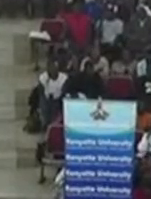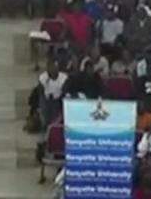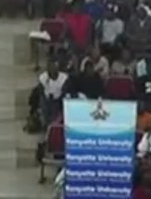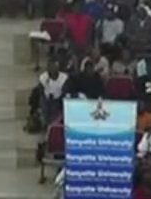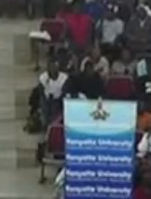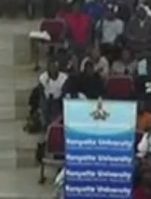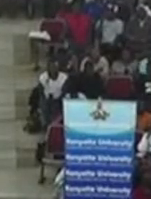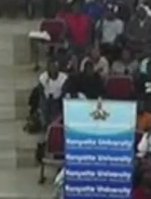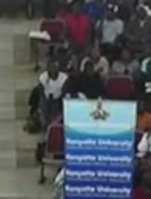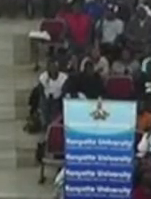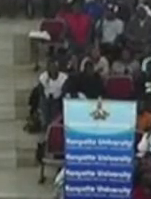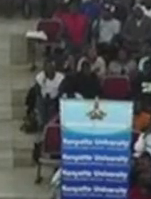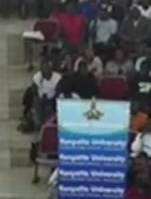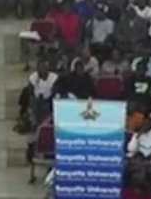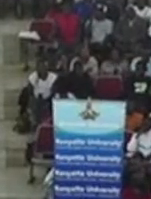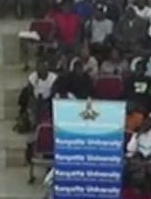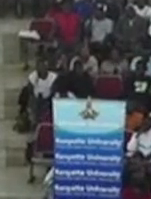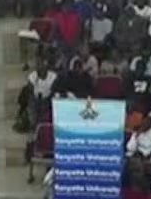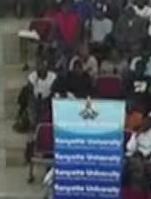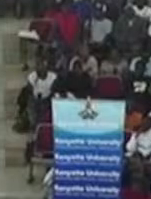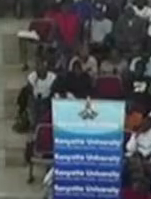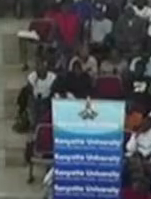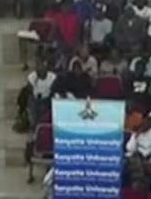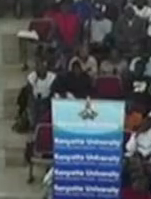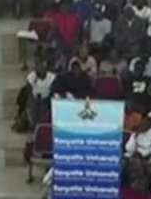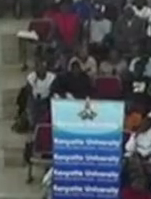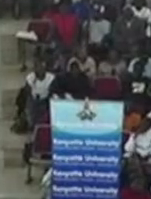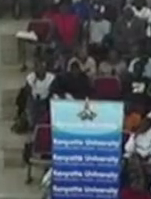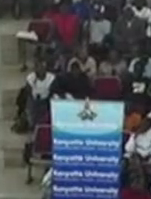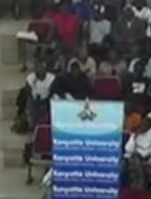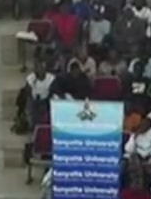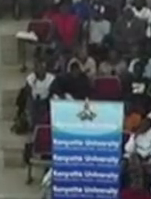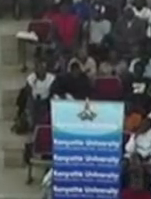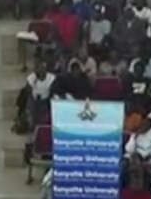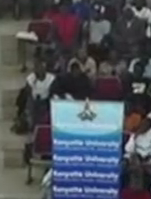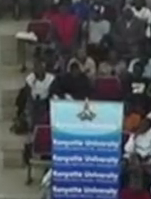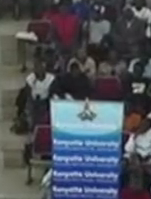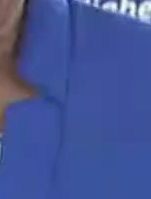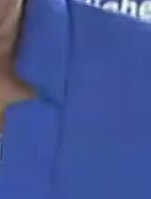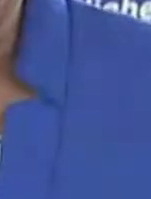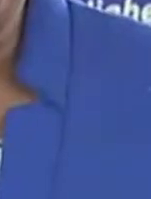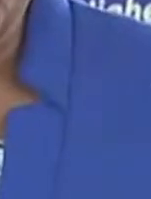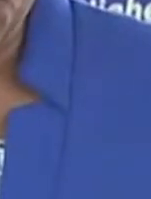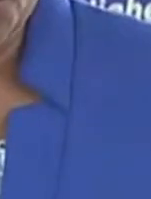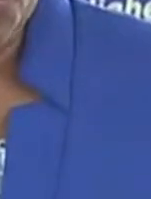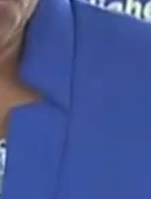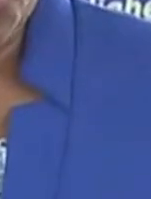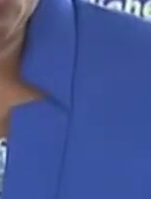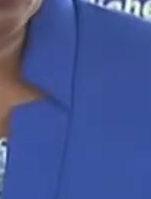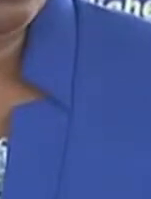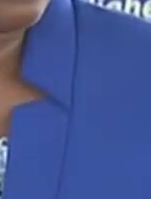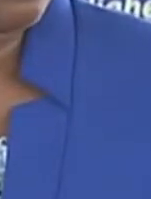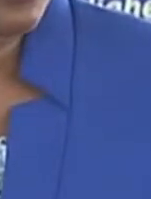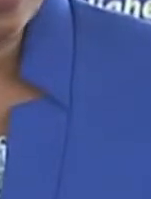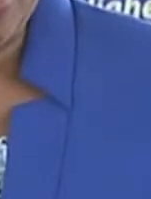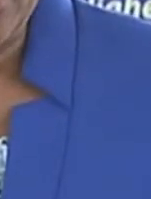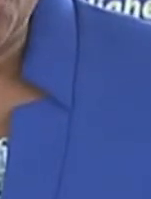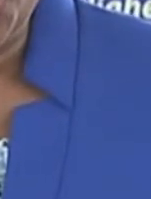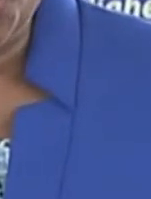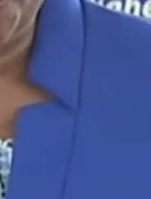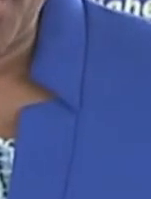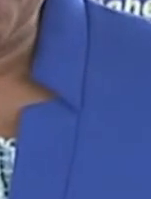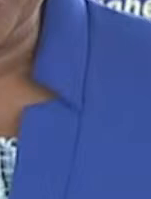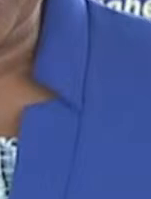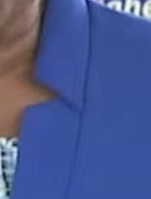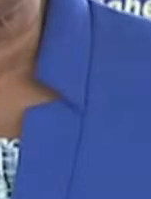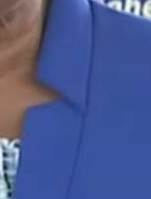It's really my great honor and privilege to welcome you to this